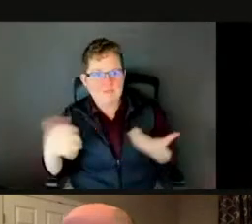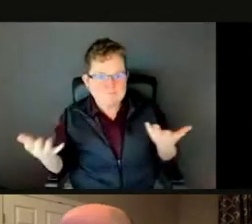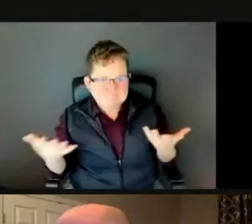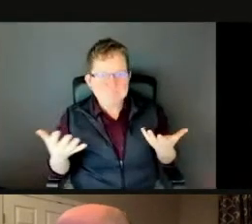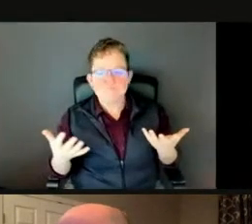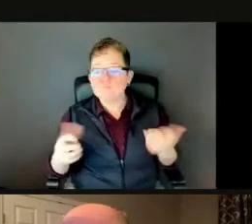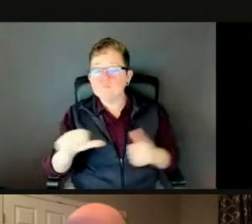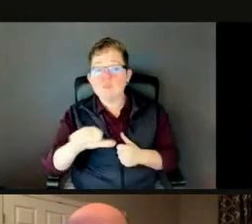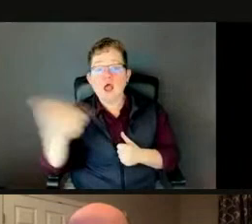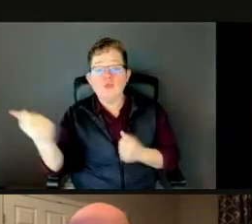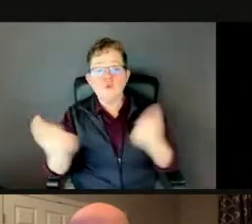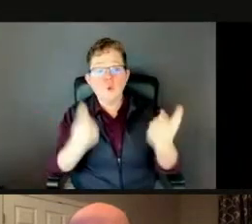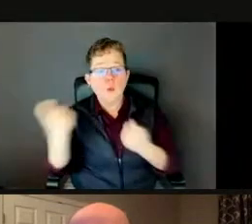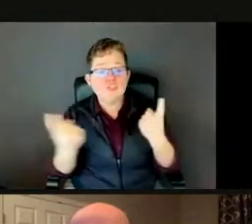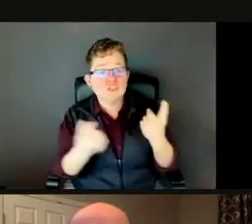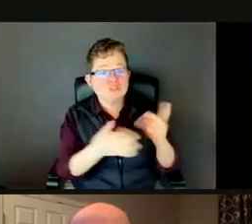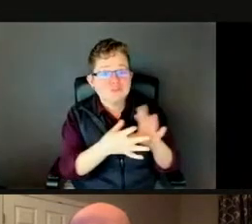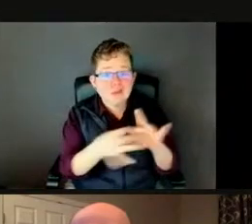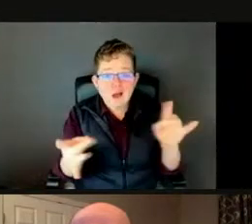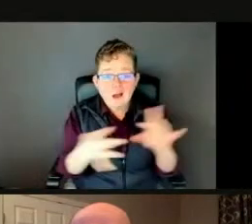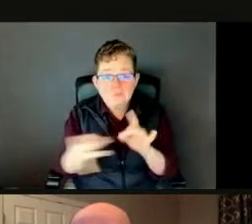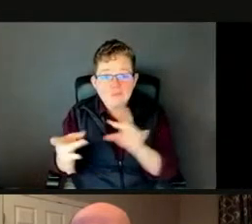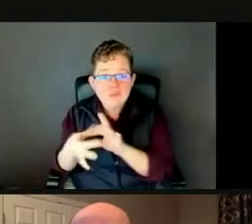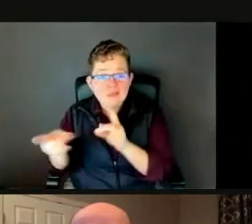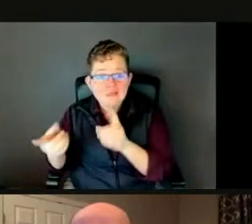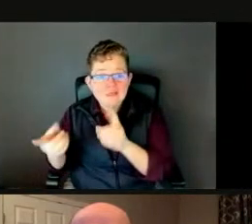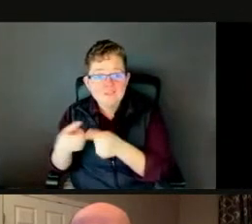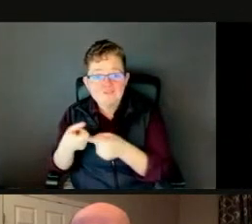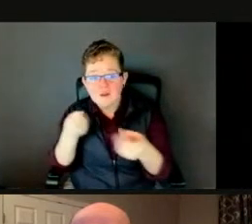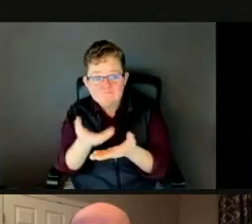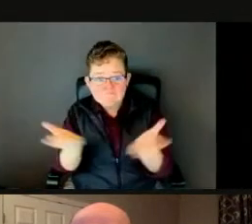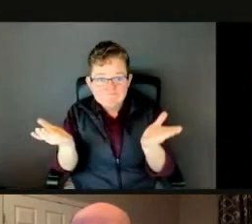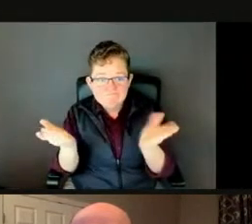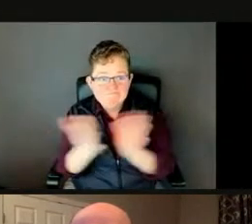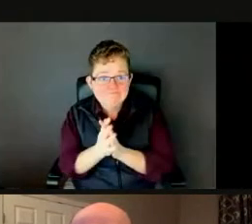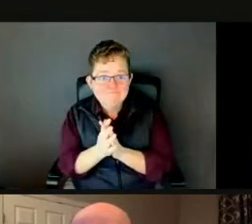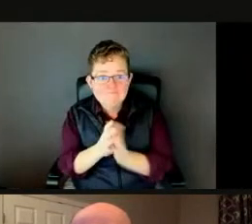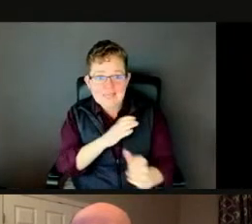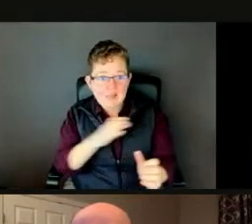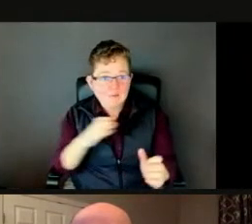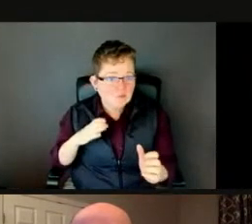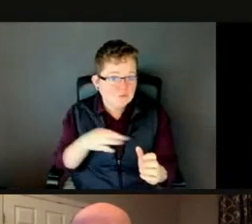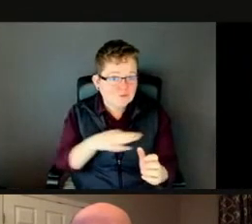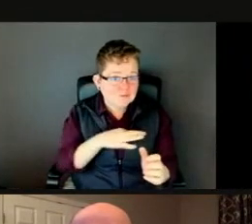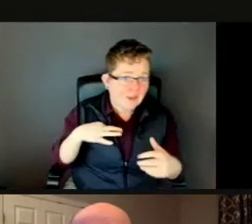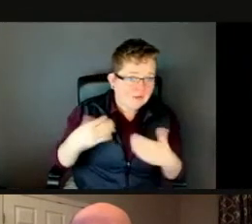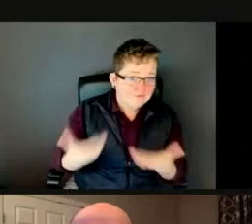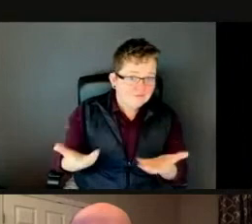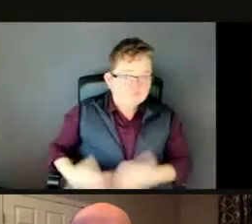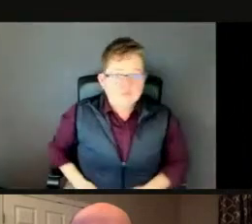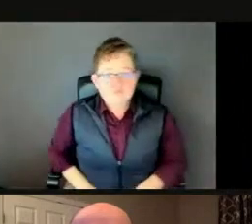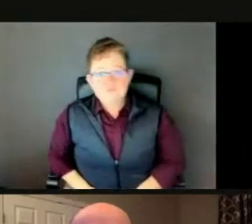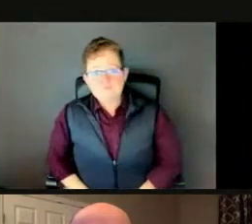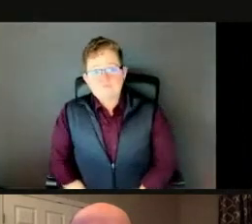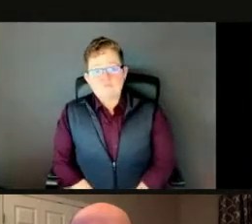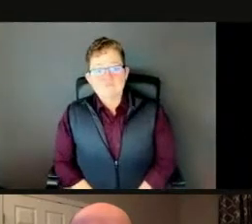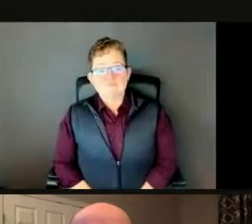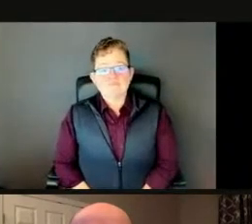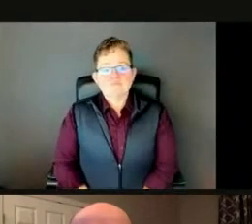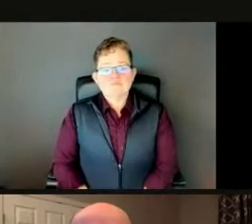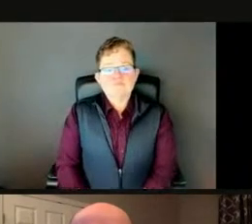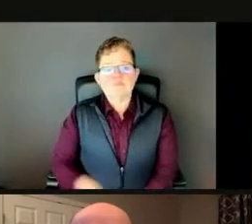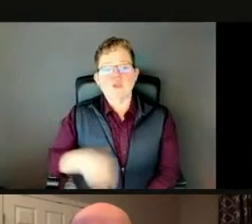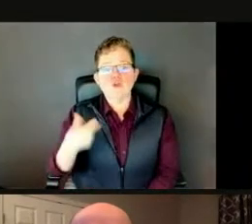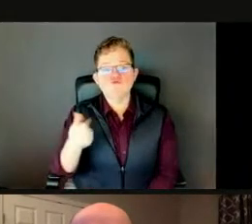Are there other questions or comments from council or staff? I should let you